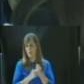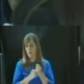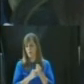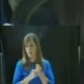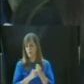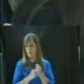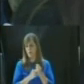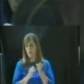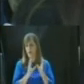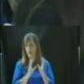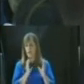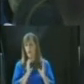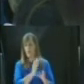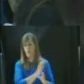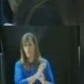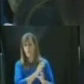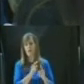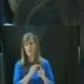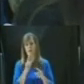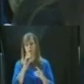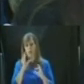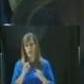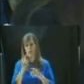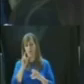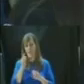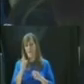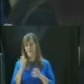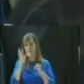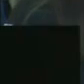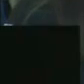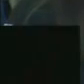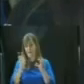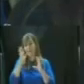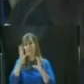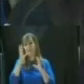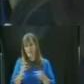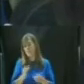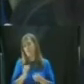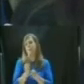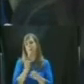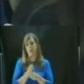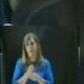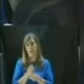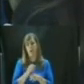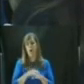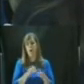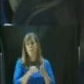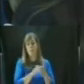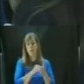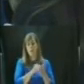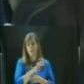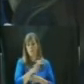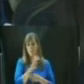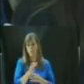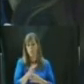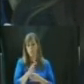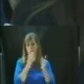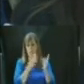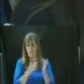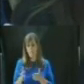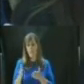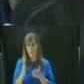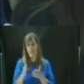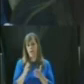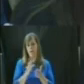including teacher voices in the district's decision-making. Its passing mention on page 44 of the current strategic plan